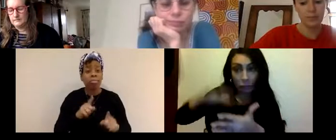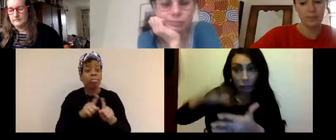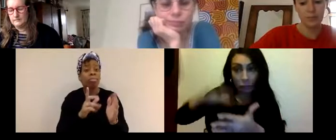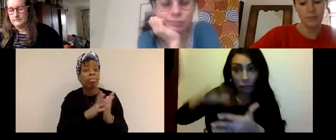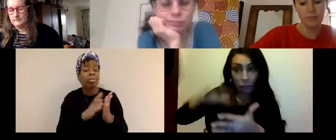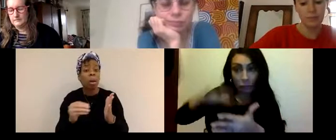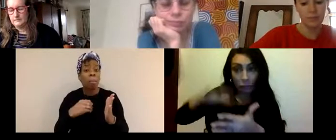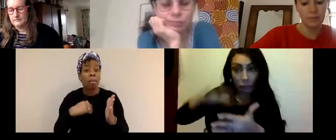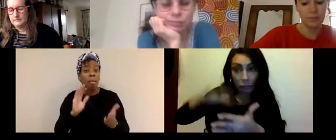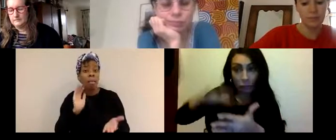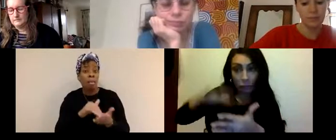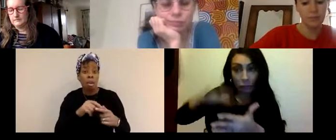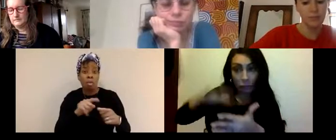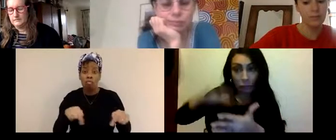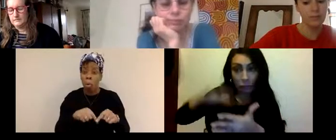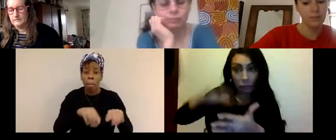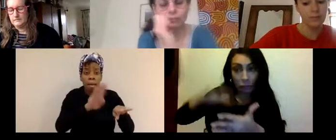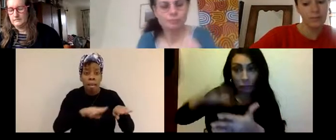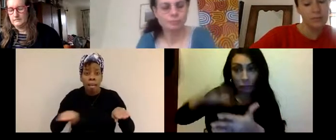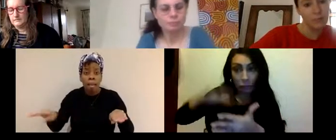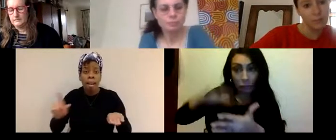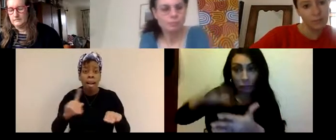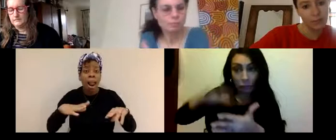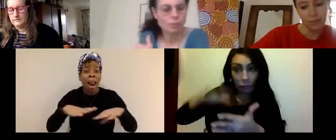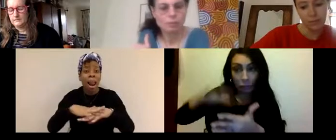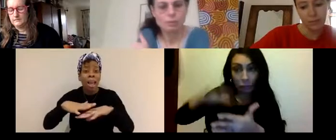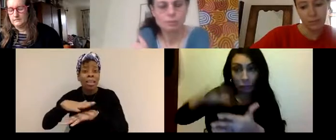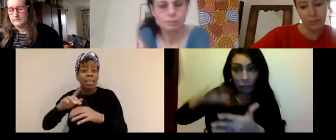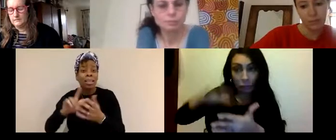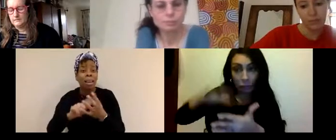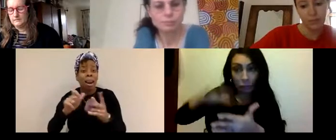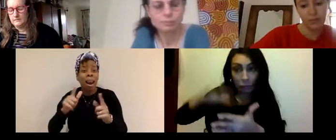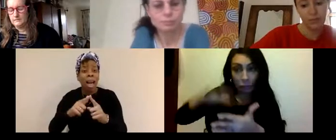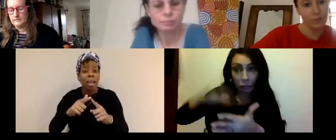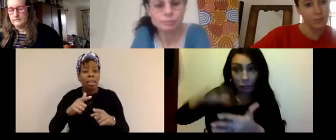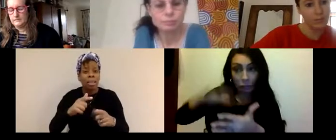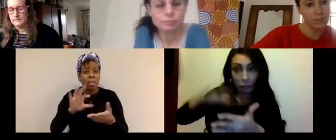out, and just imagining